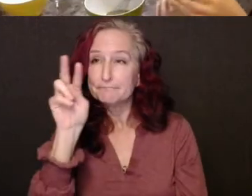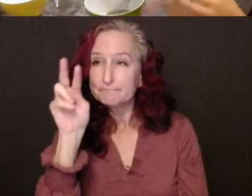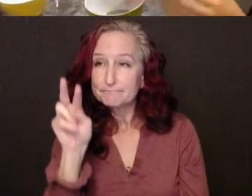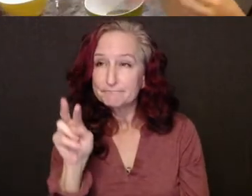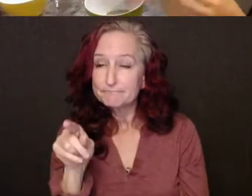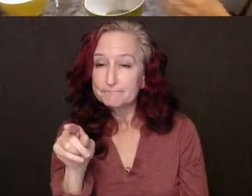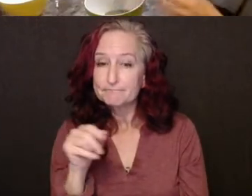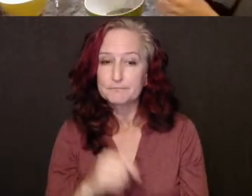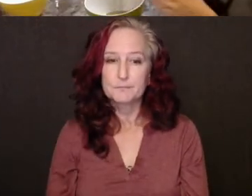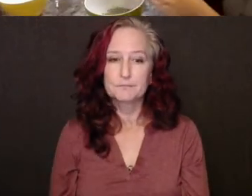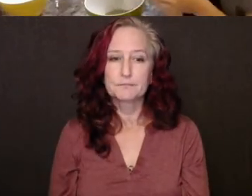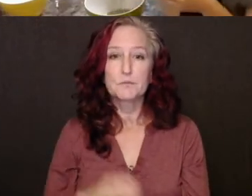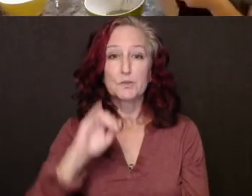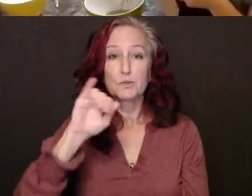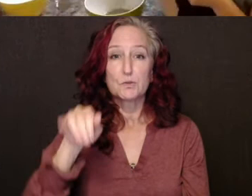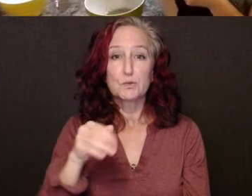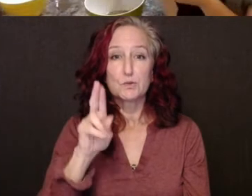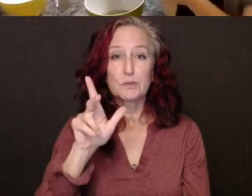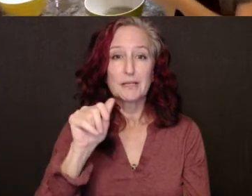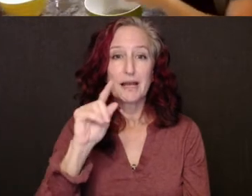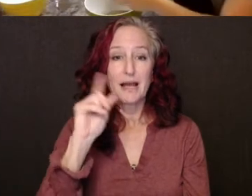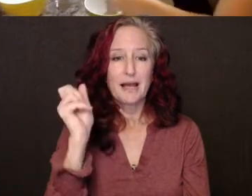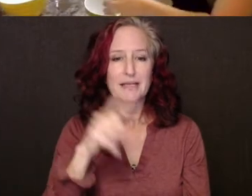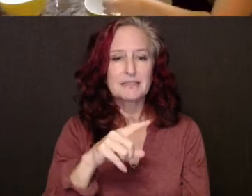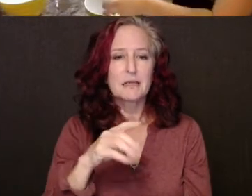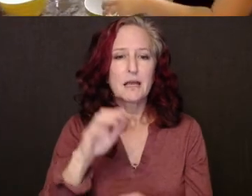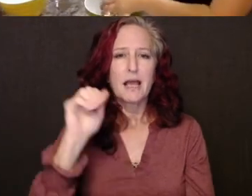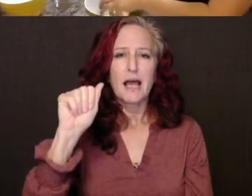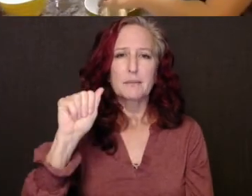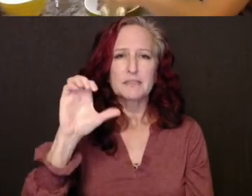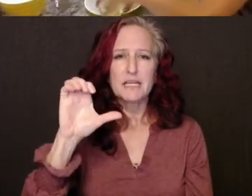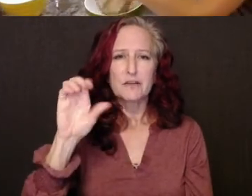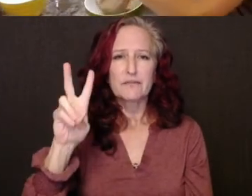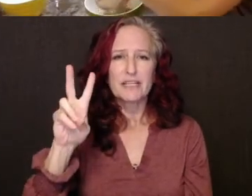So canola oils are really good for baking.